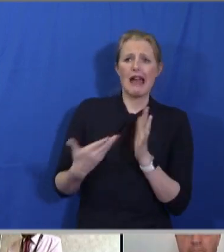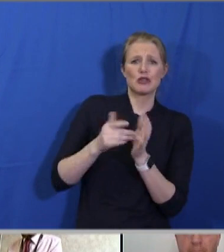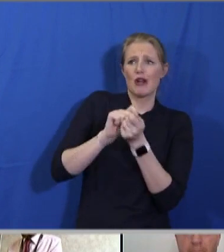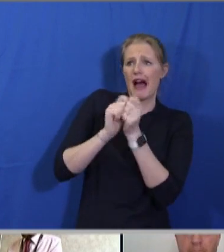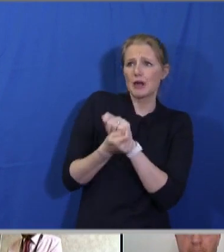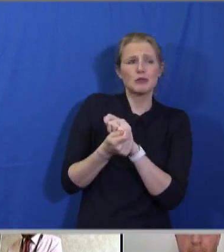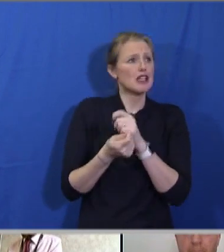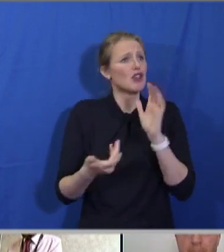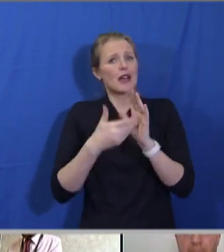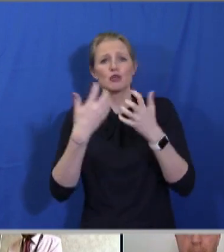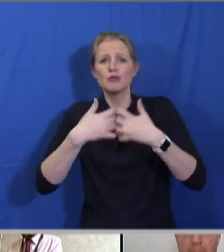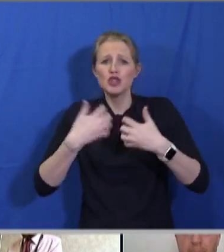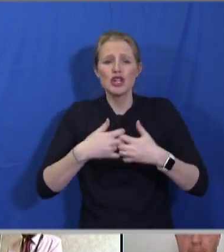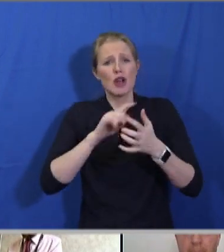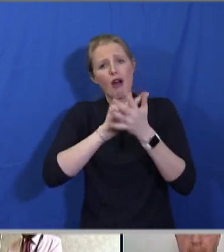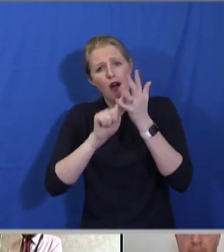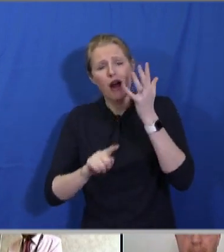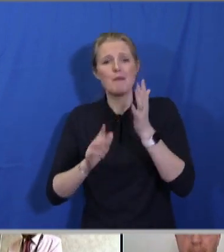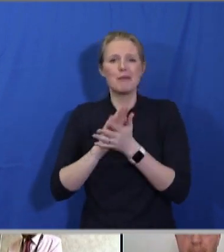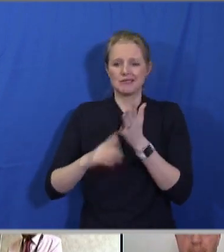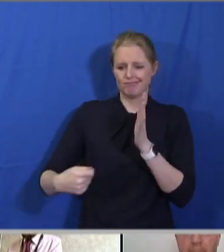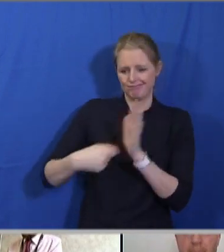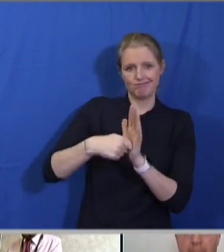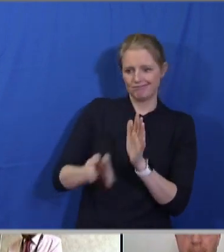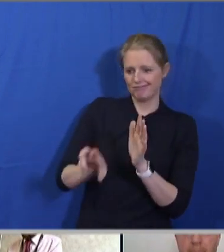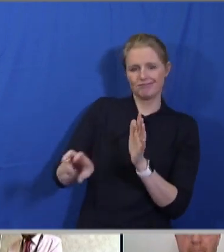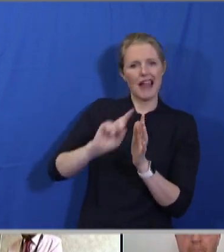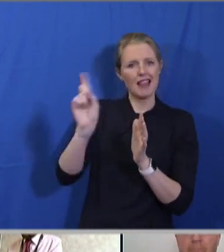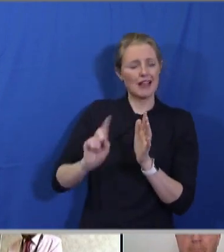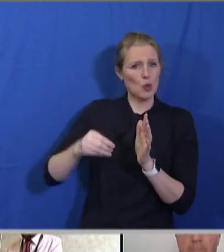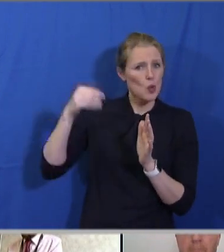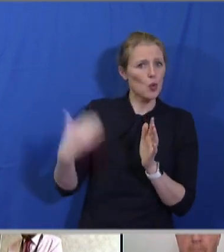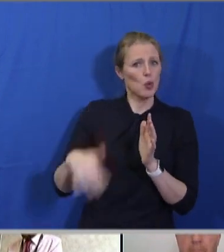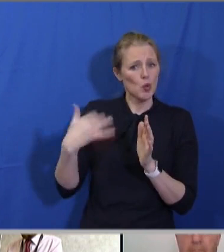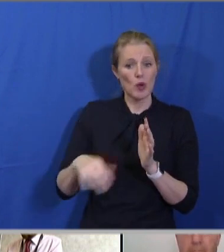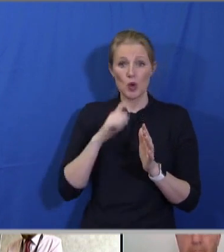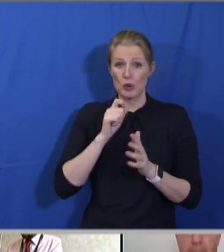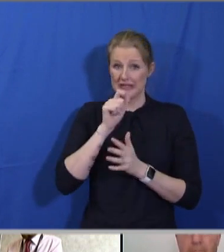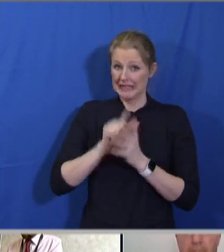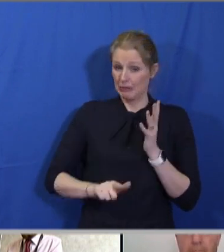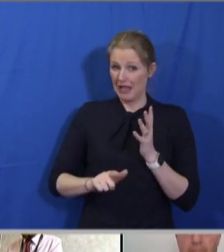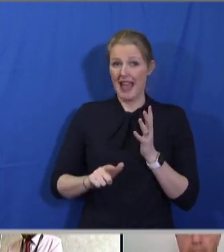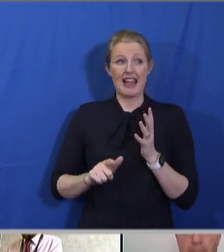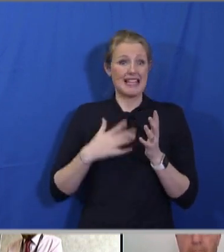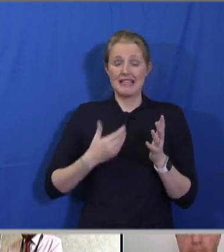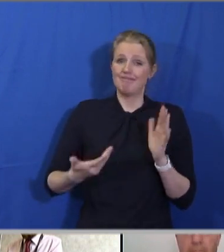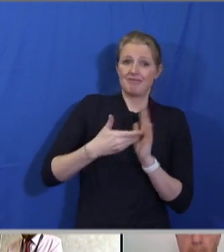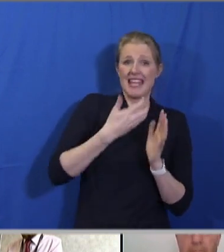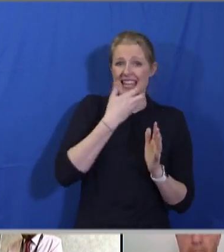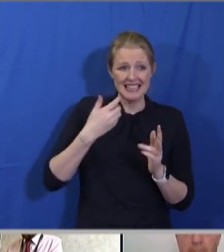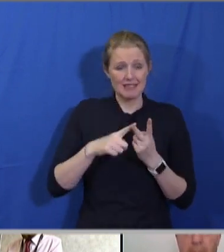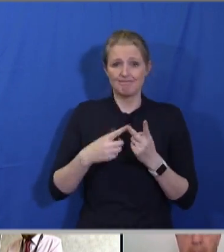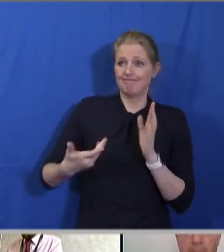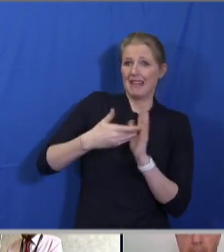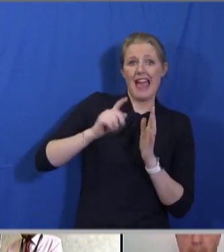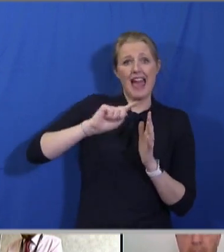and machinery, which costs extra money. Some people living with disabilities will require additional heating, etc. And I was just